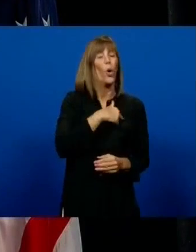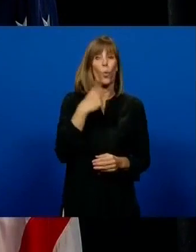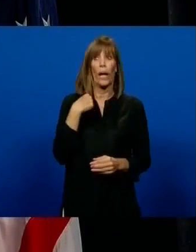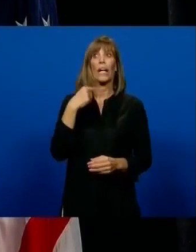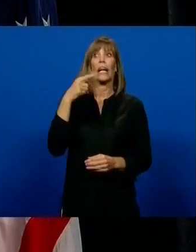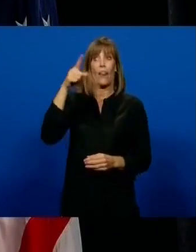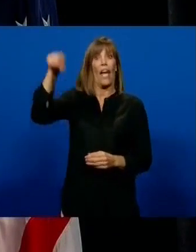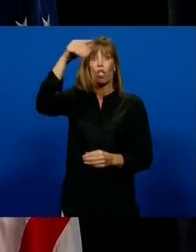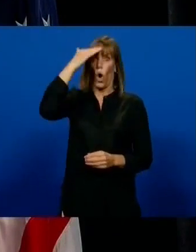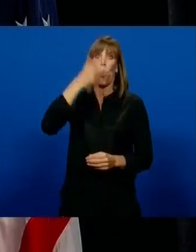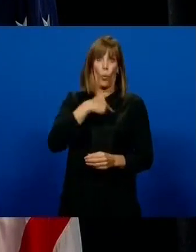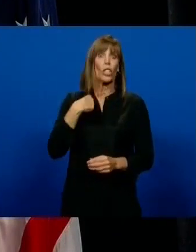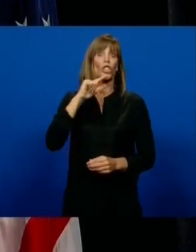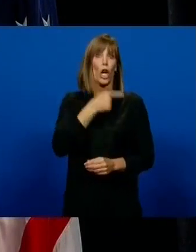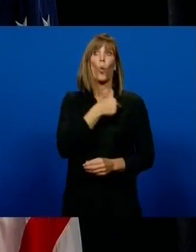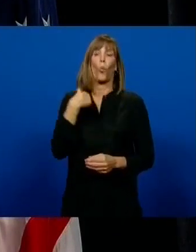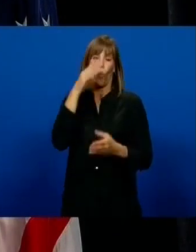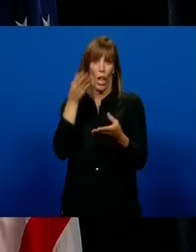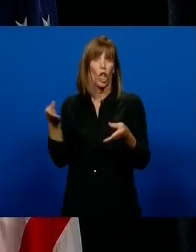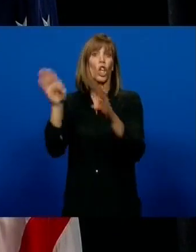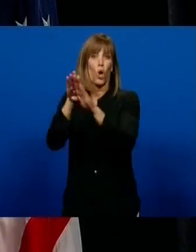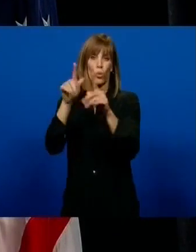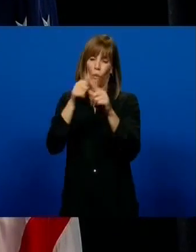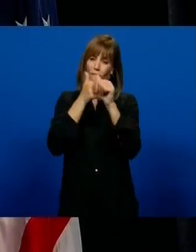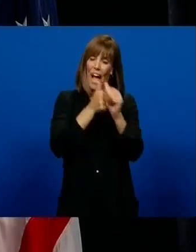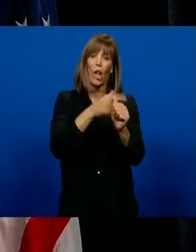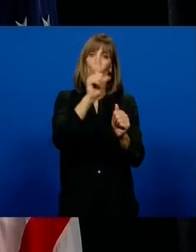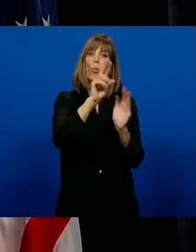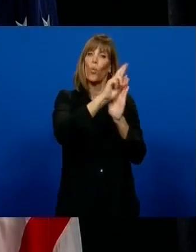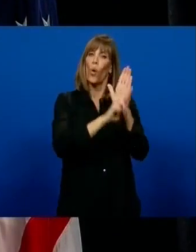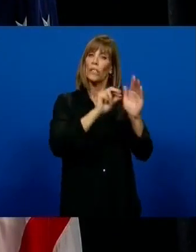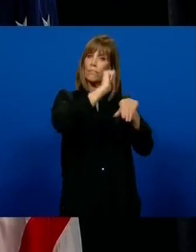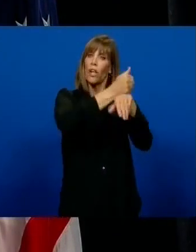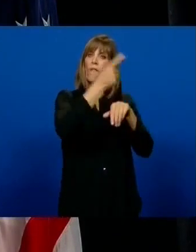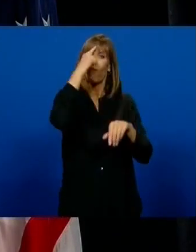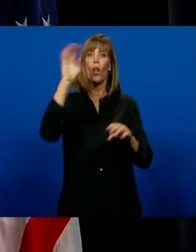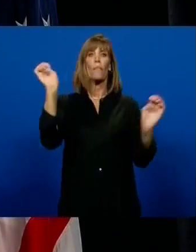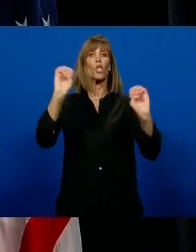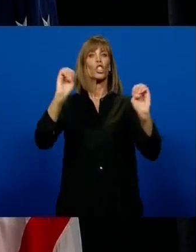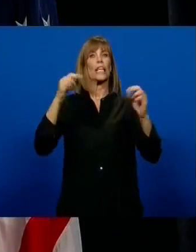sued to try and stop the mandate. They argue OSHA is not authorized to enforce this new rule.